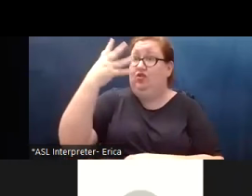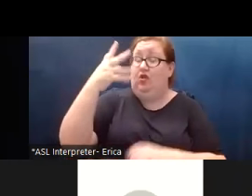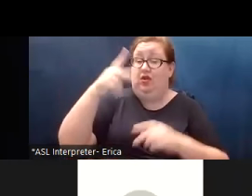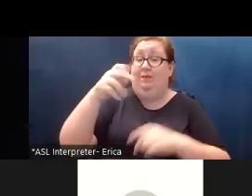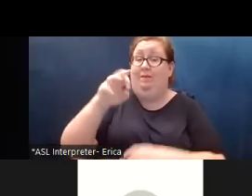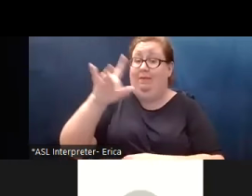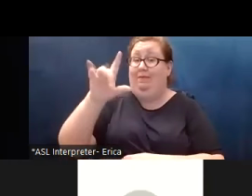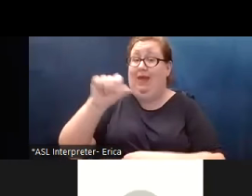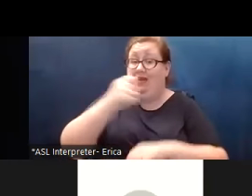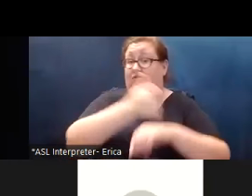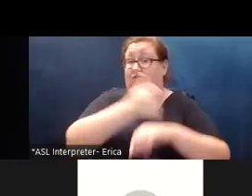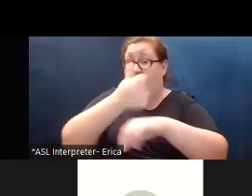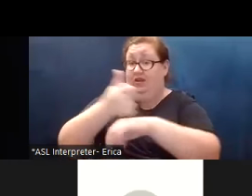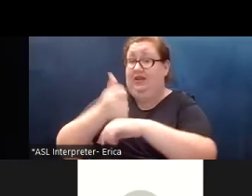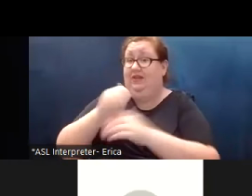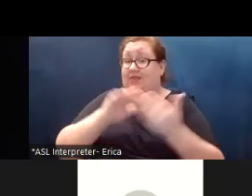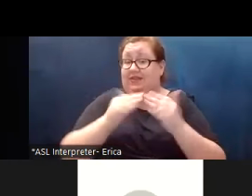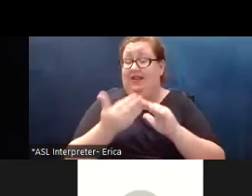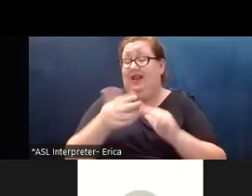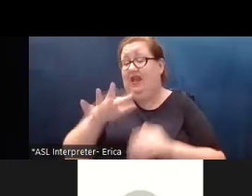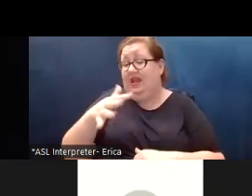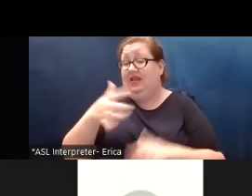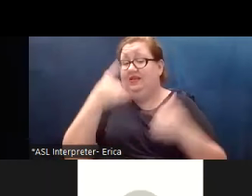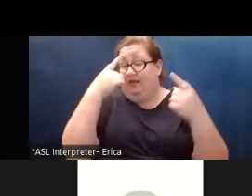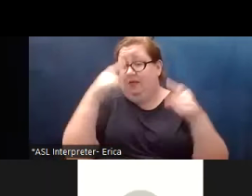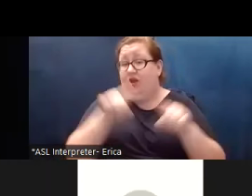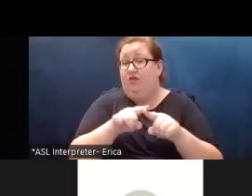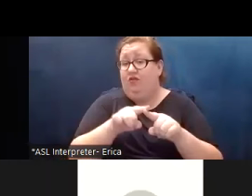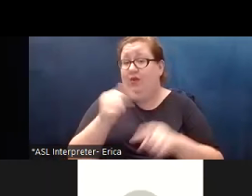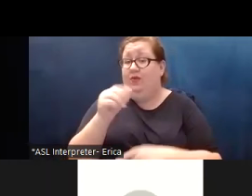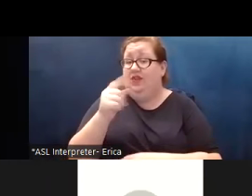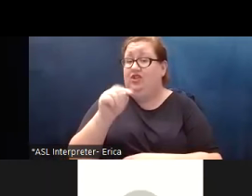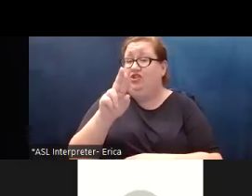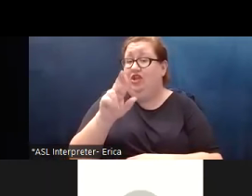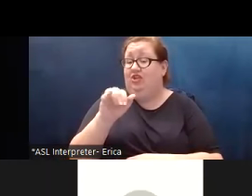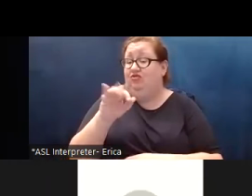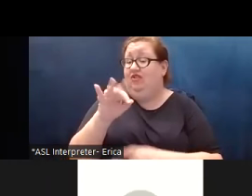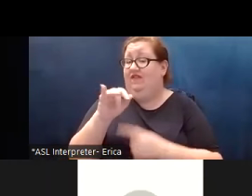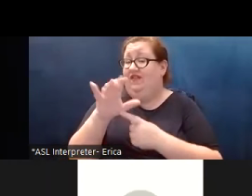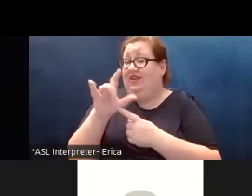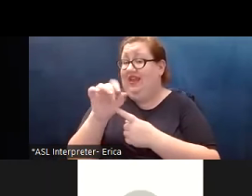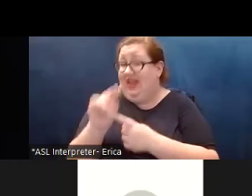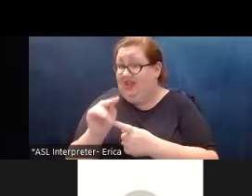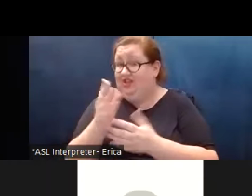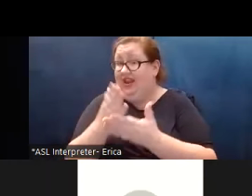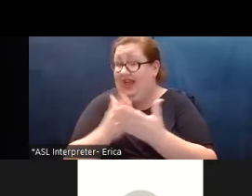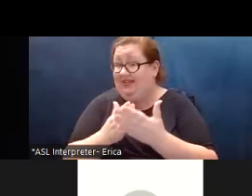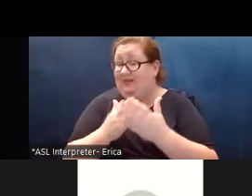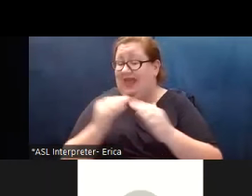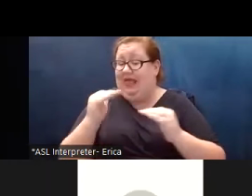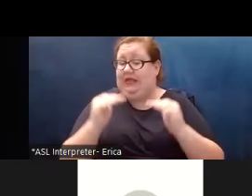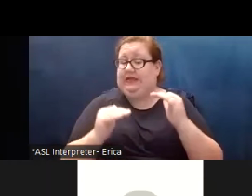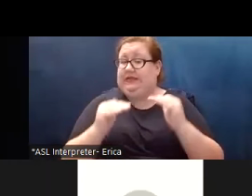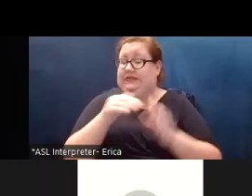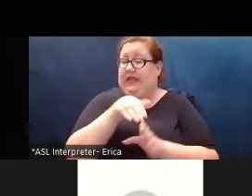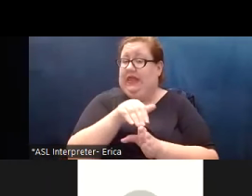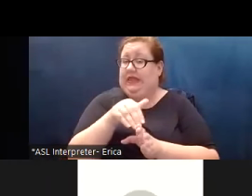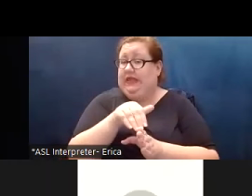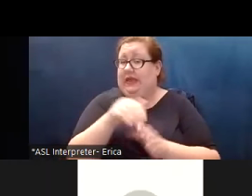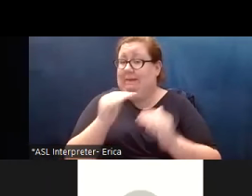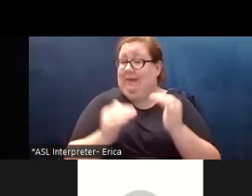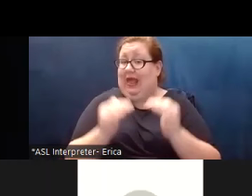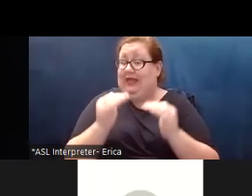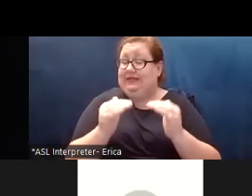city. I agree somewhat with the gentrification aspect and the delicate balance that is